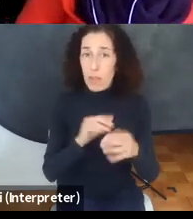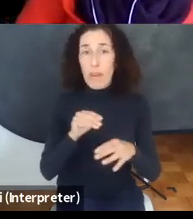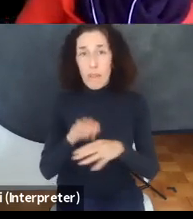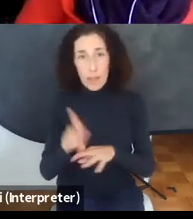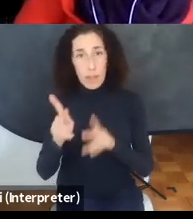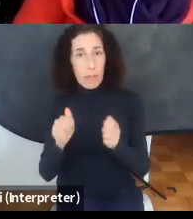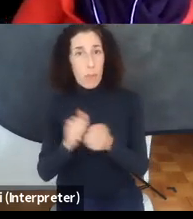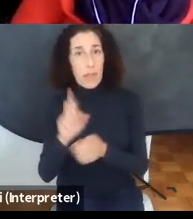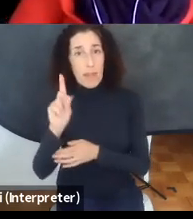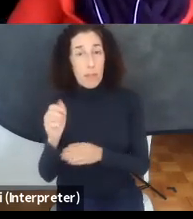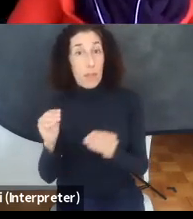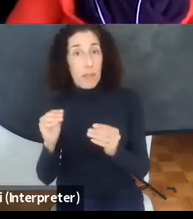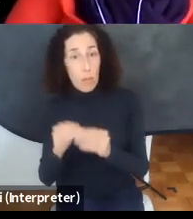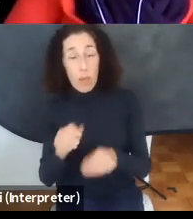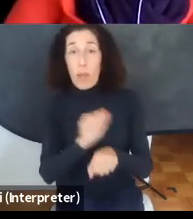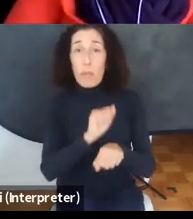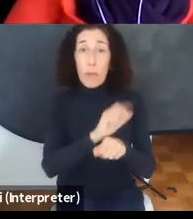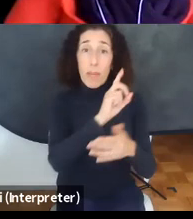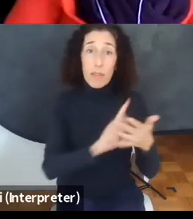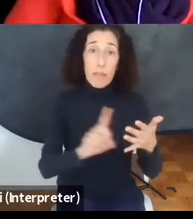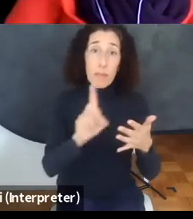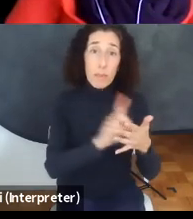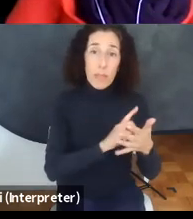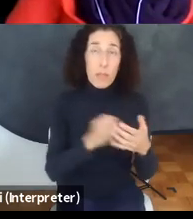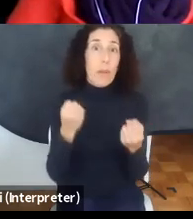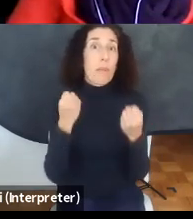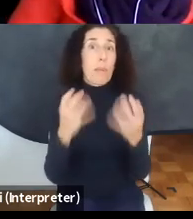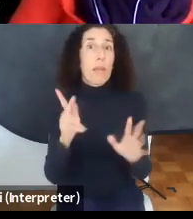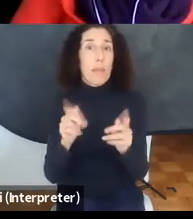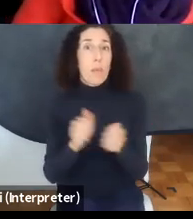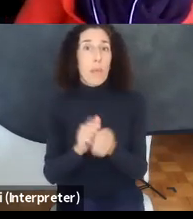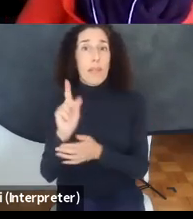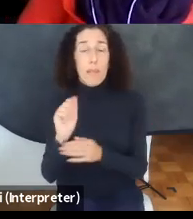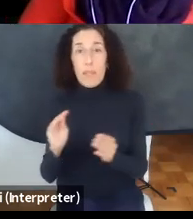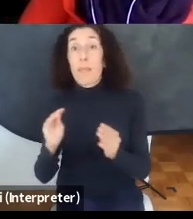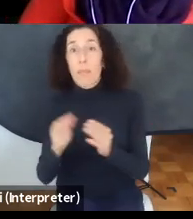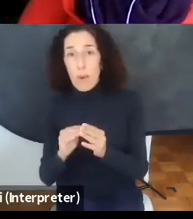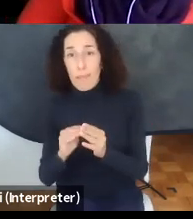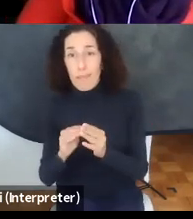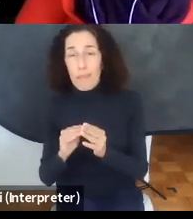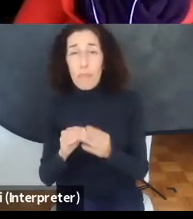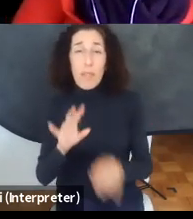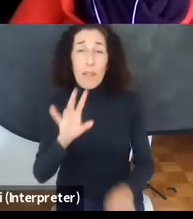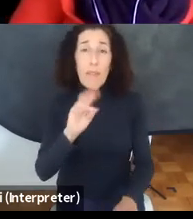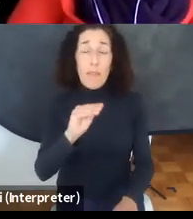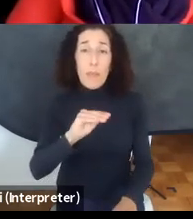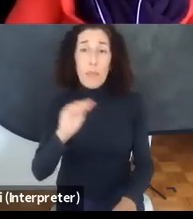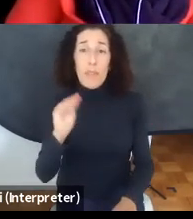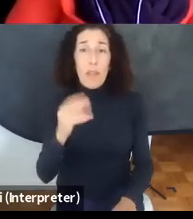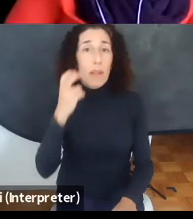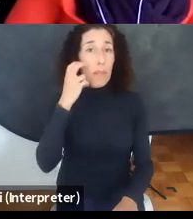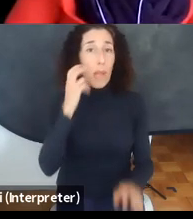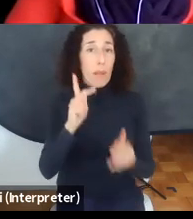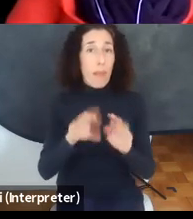see employment discrimination, it affects so many people with disabilities. And, you know, 70% of the blind population is